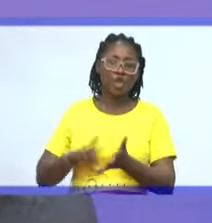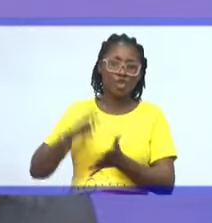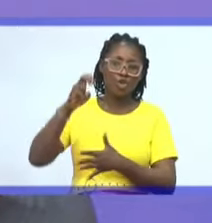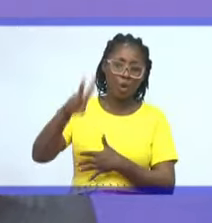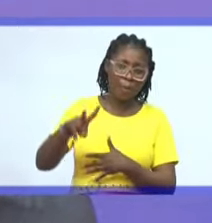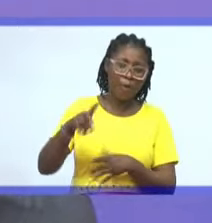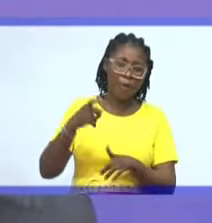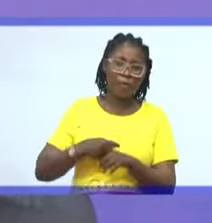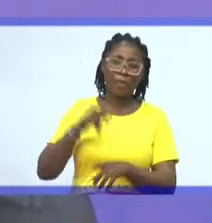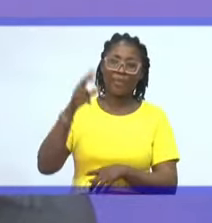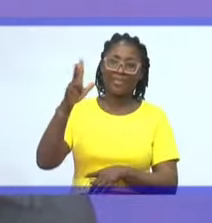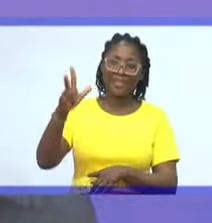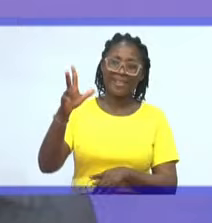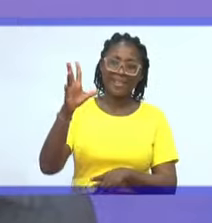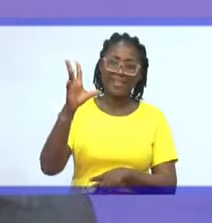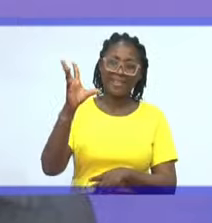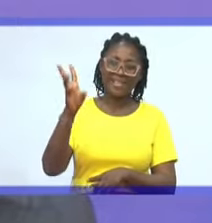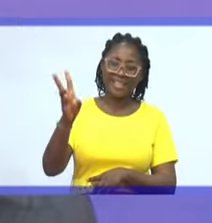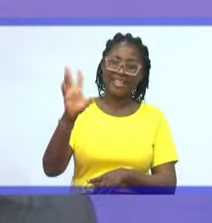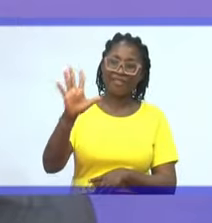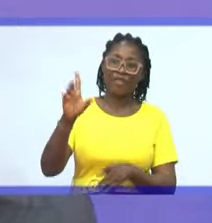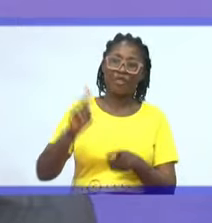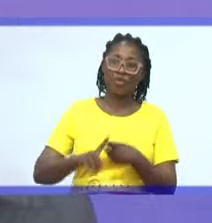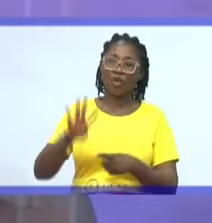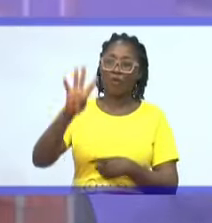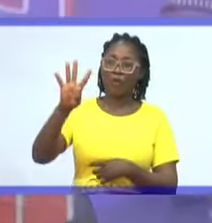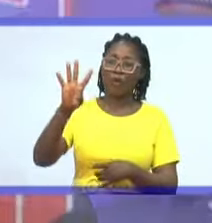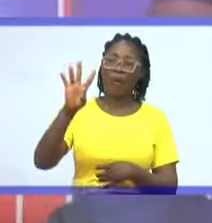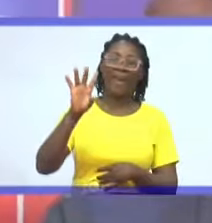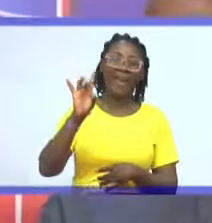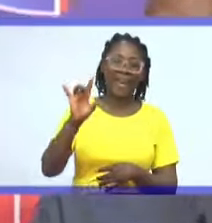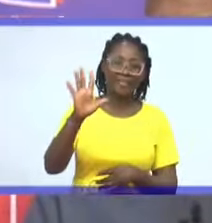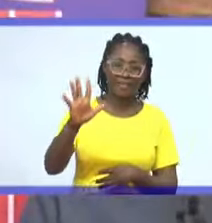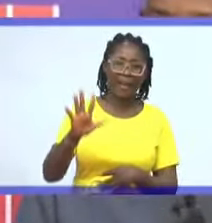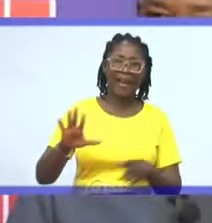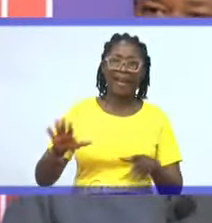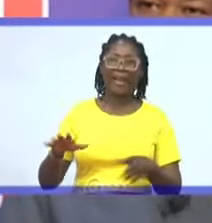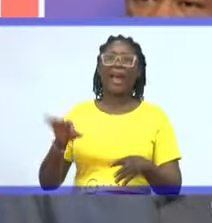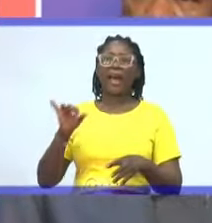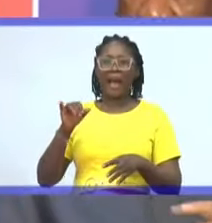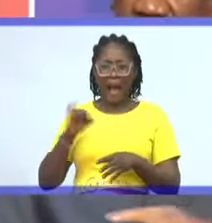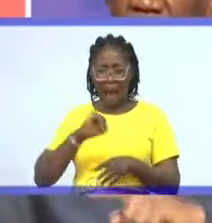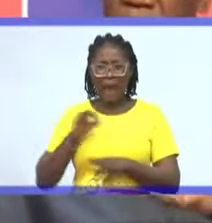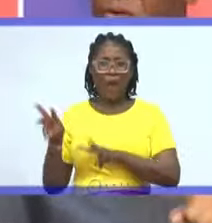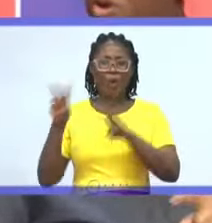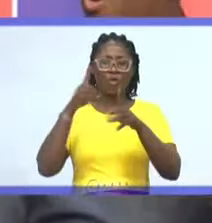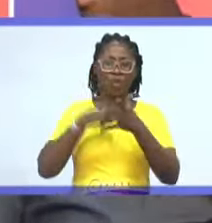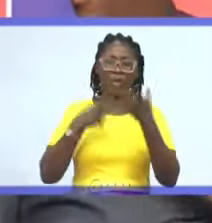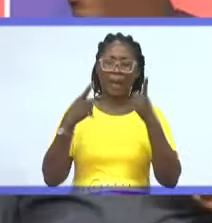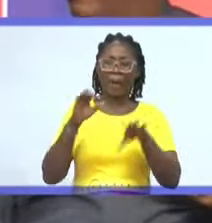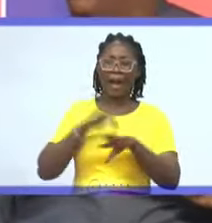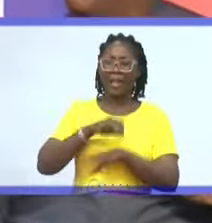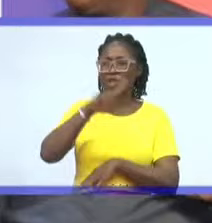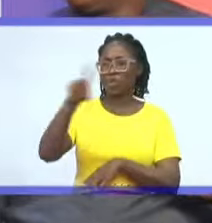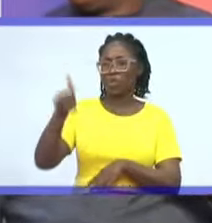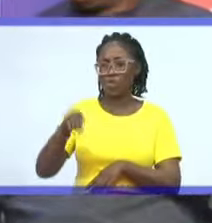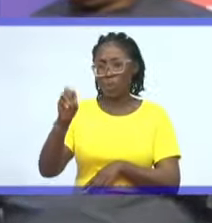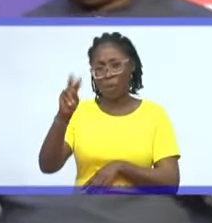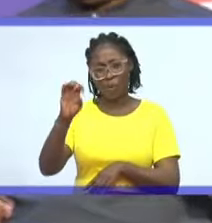485. Find out what happened in Zone 4. Find out what happened to the BDCs all